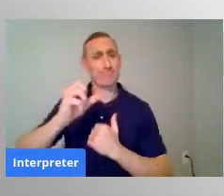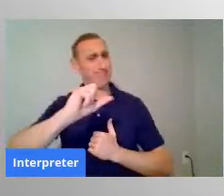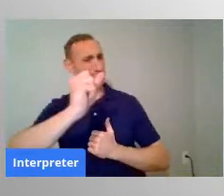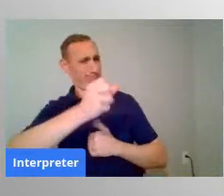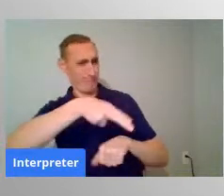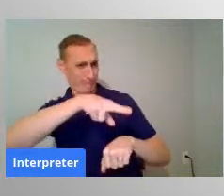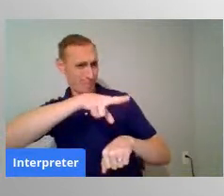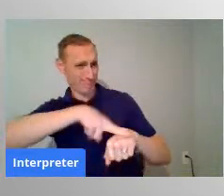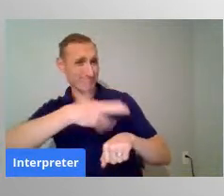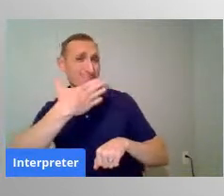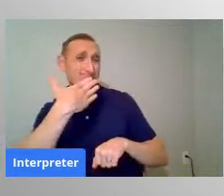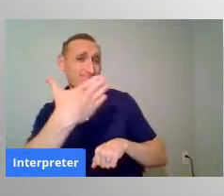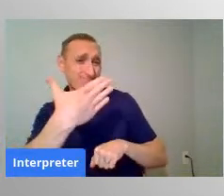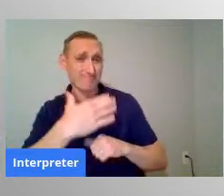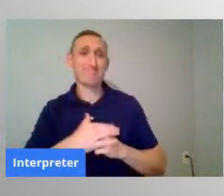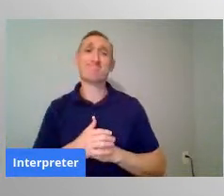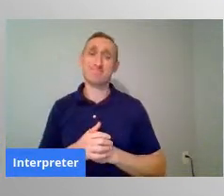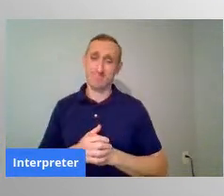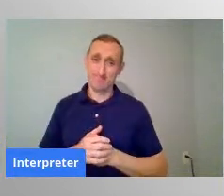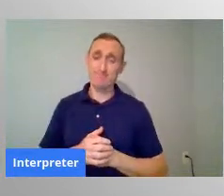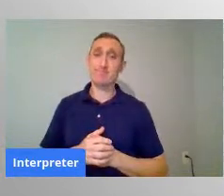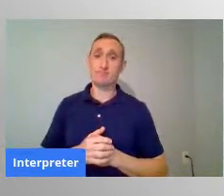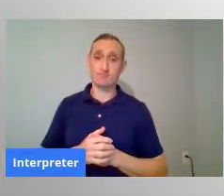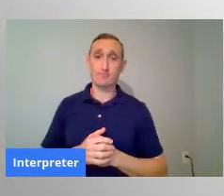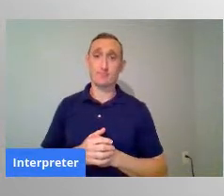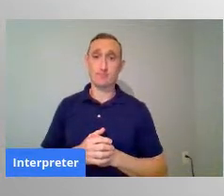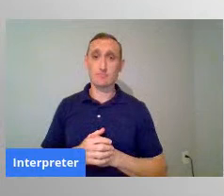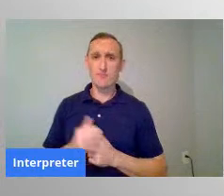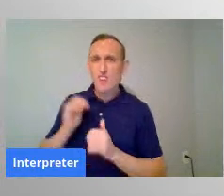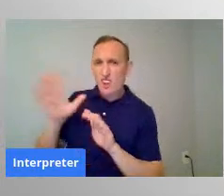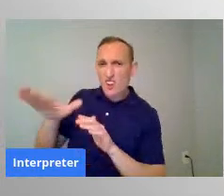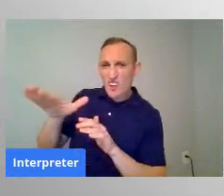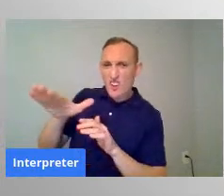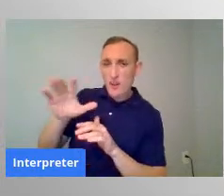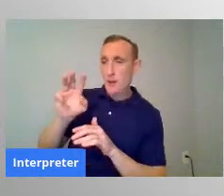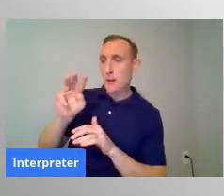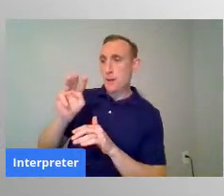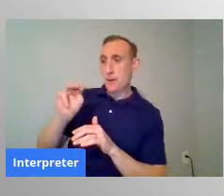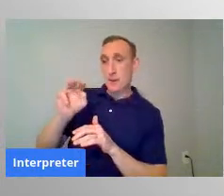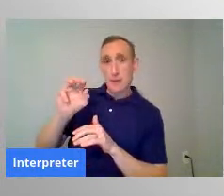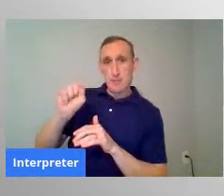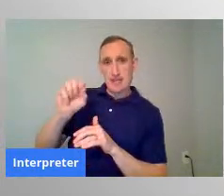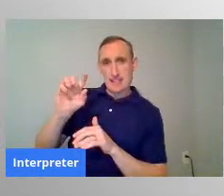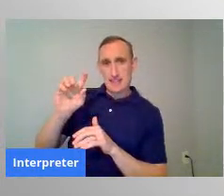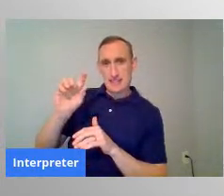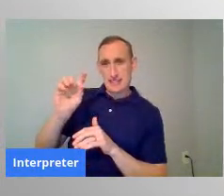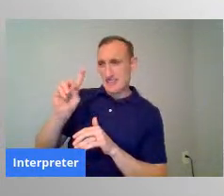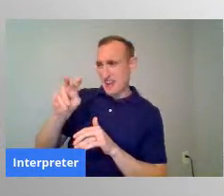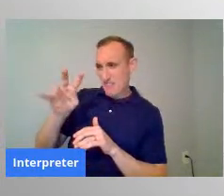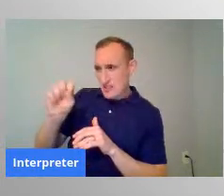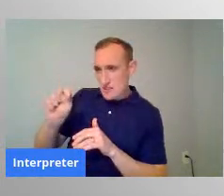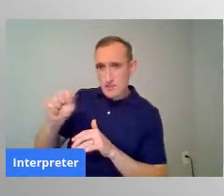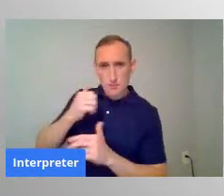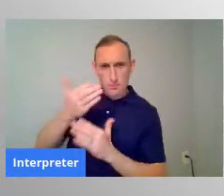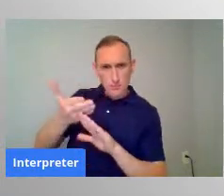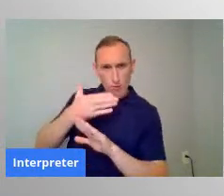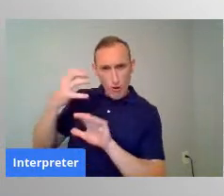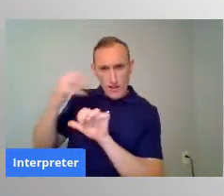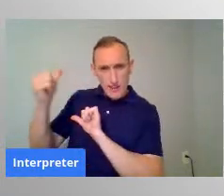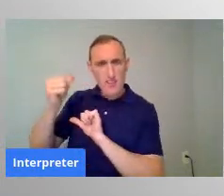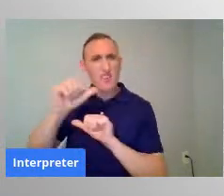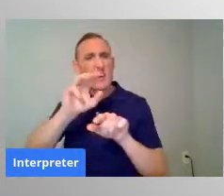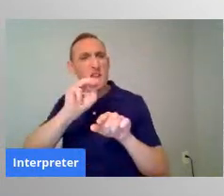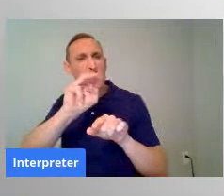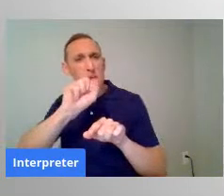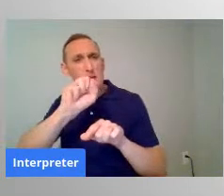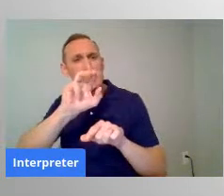you. I'm sorry, before we leave, Ms. Duke, when is your last day? The 29th, last day